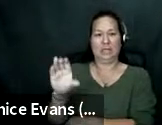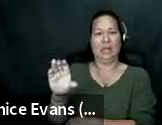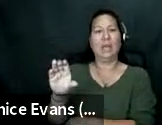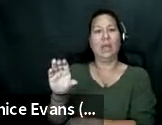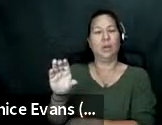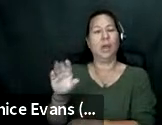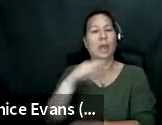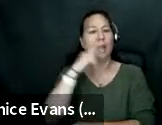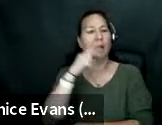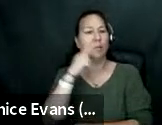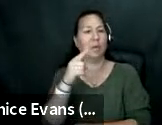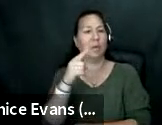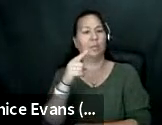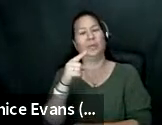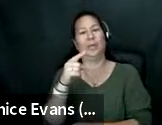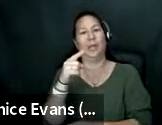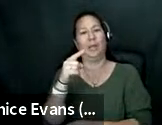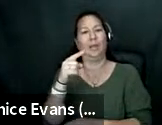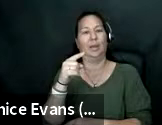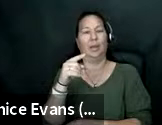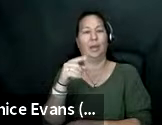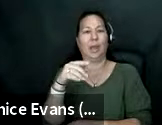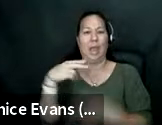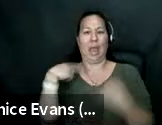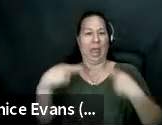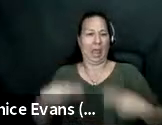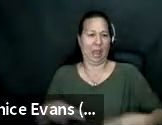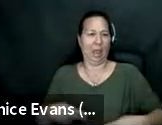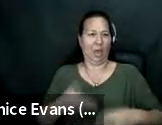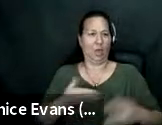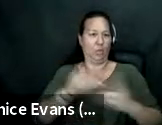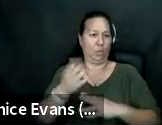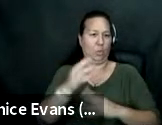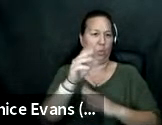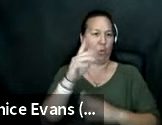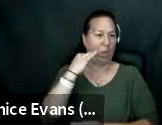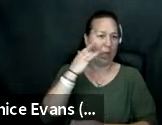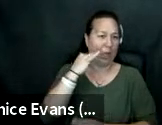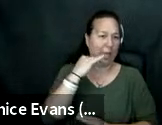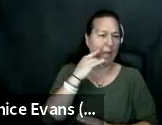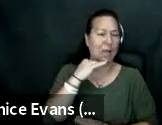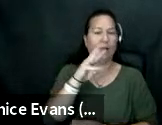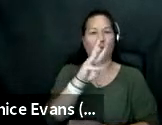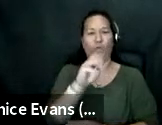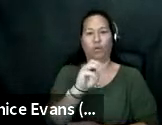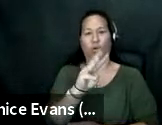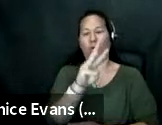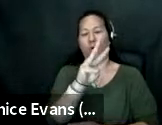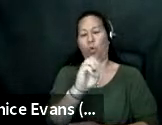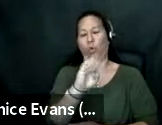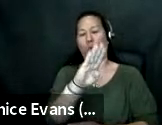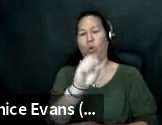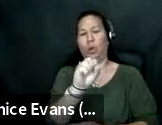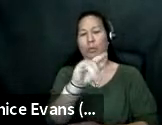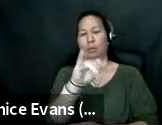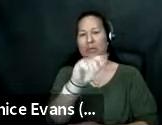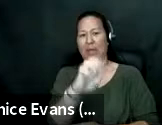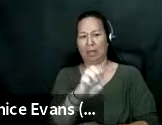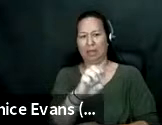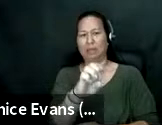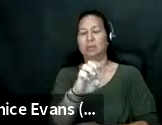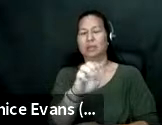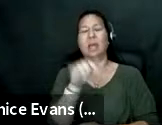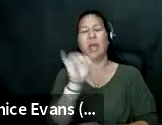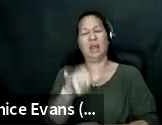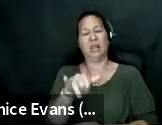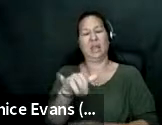websites. As Dr. Moss mentioned earlier, he mentioned some of the resources that are there specific to COVID